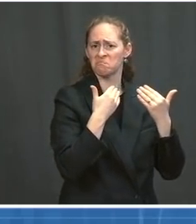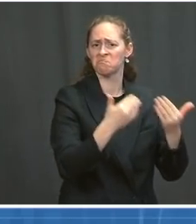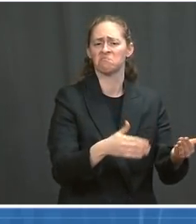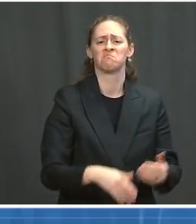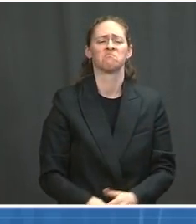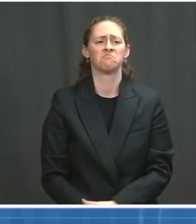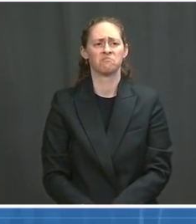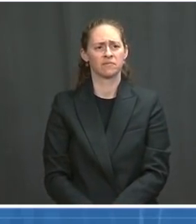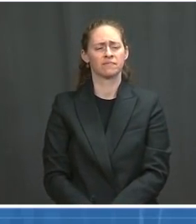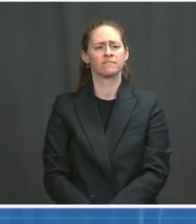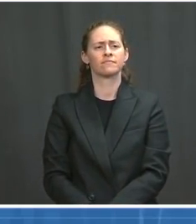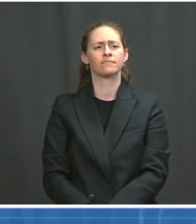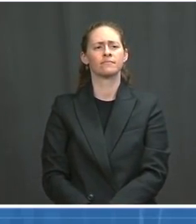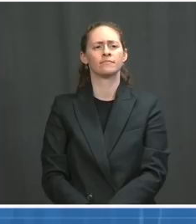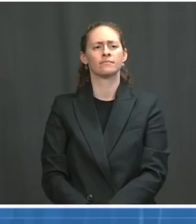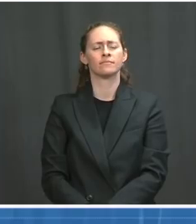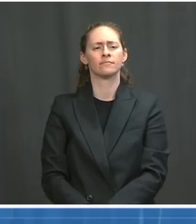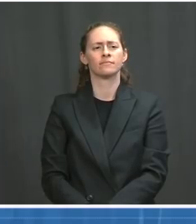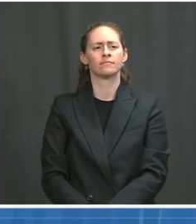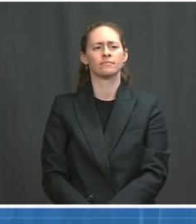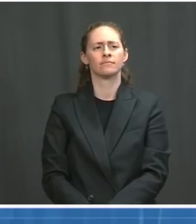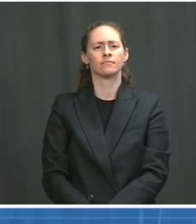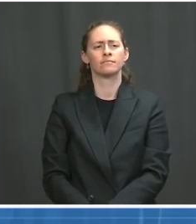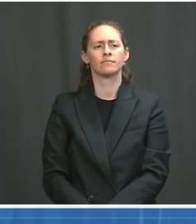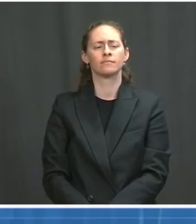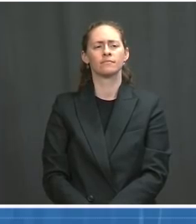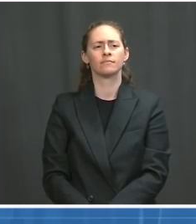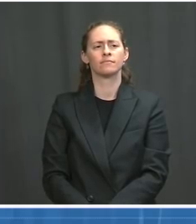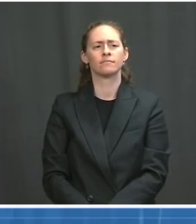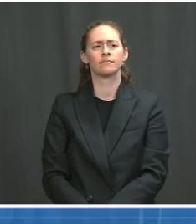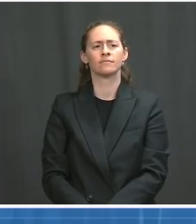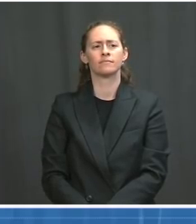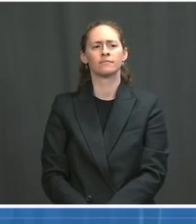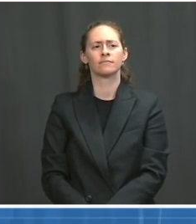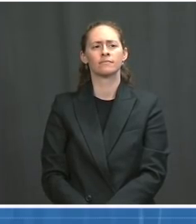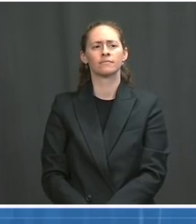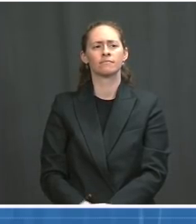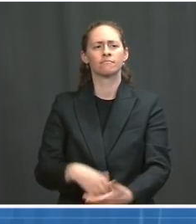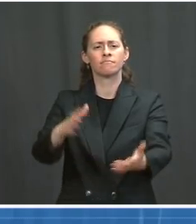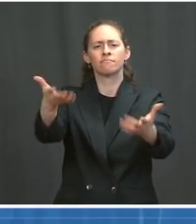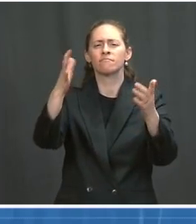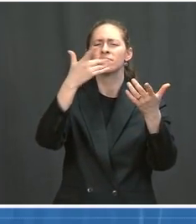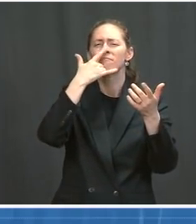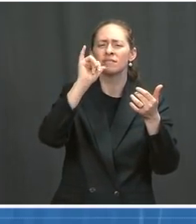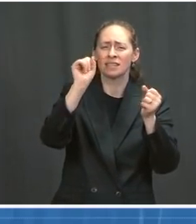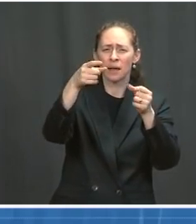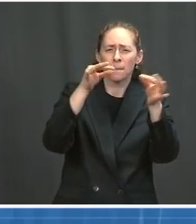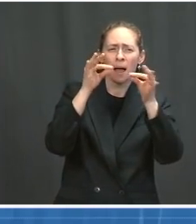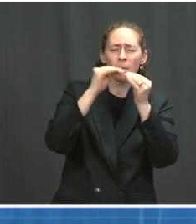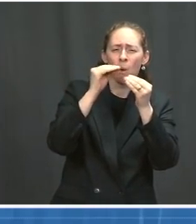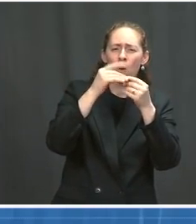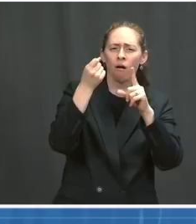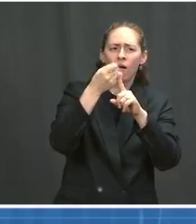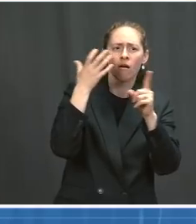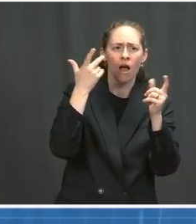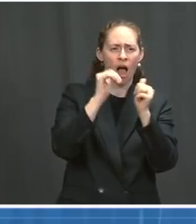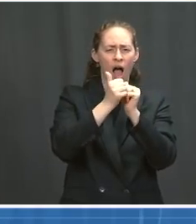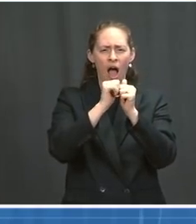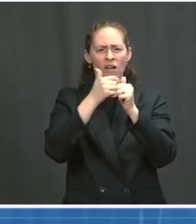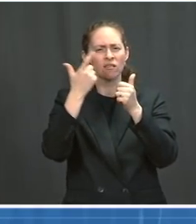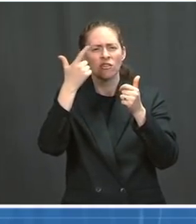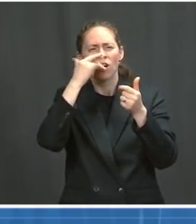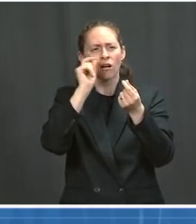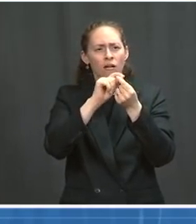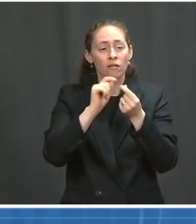the on what criteria the White House will use to determine how to share vaccines with the rest of the world. Will it only be with allies? Will it be through